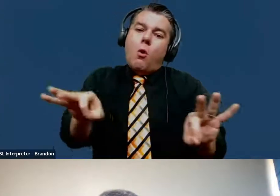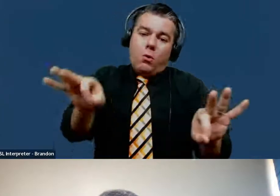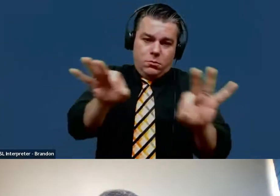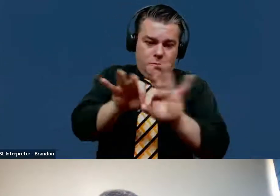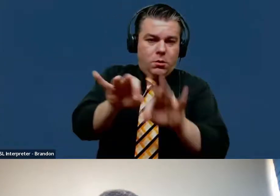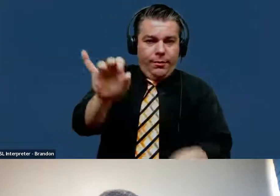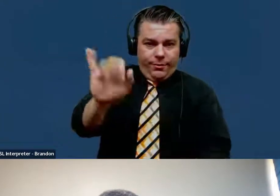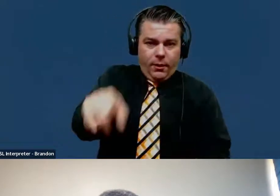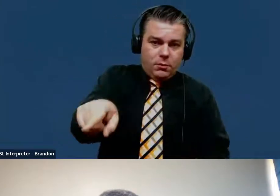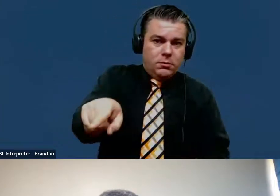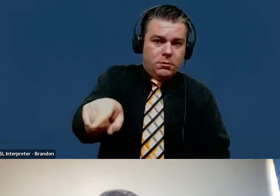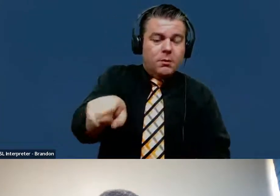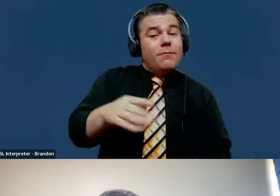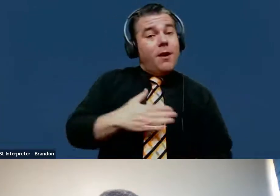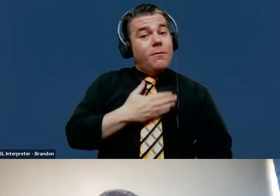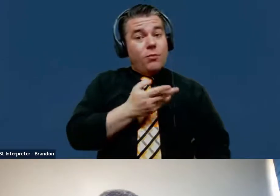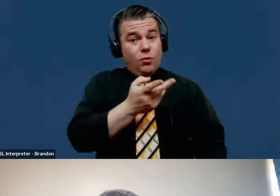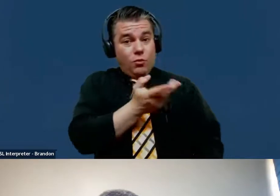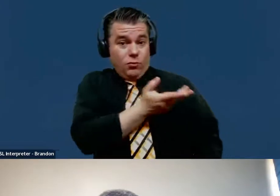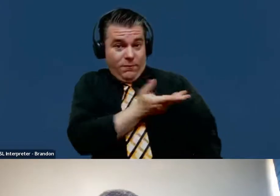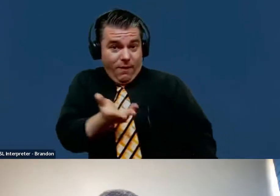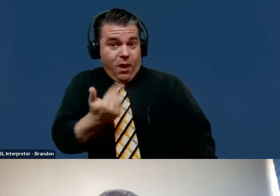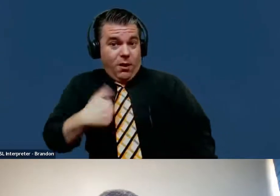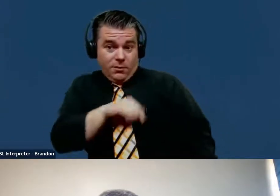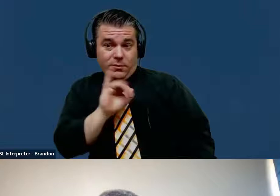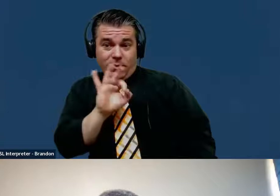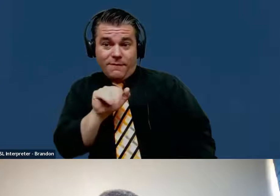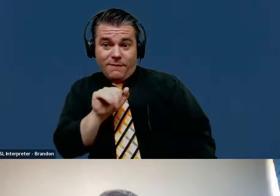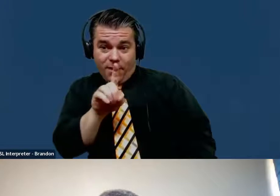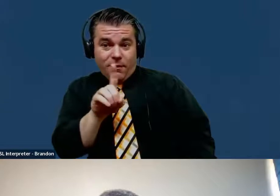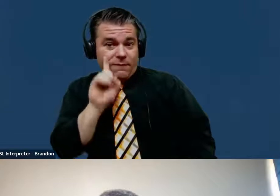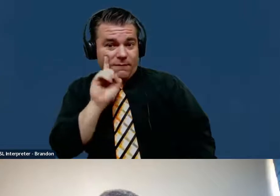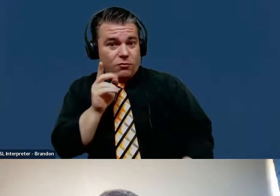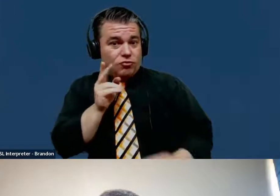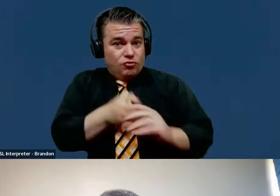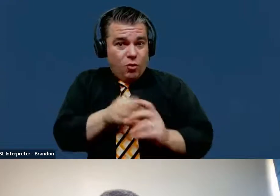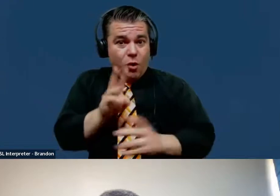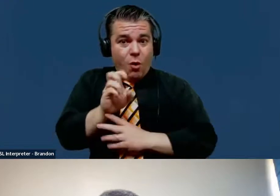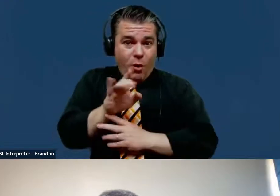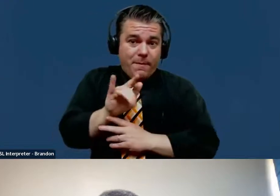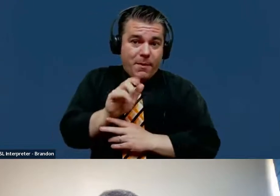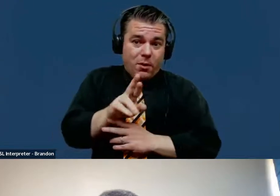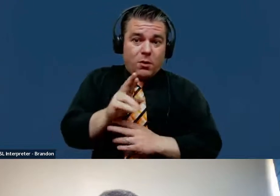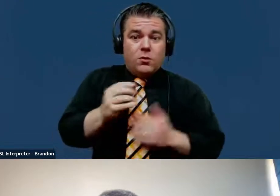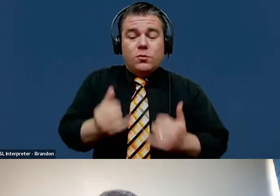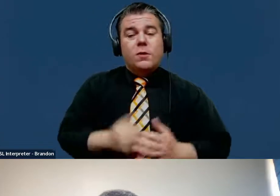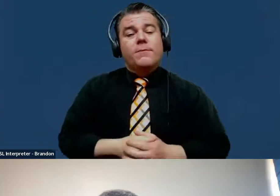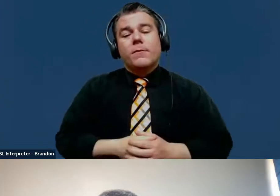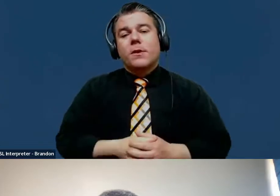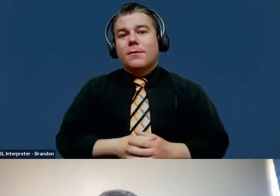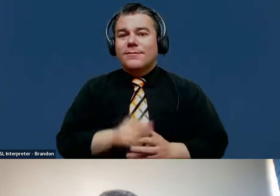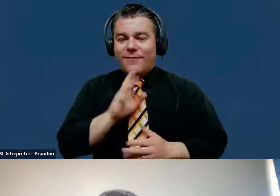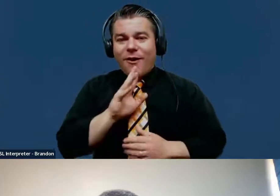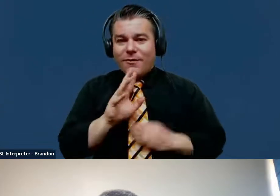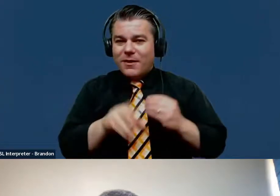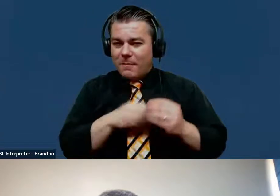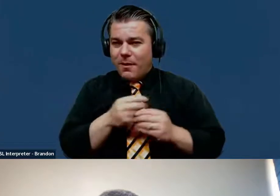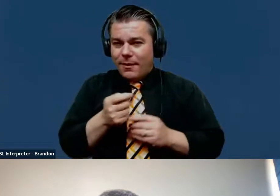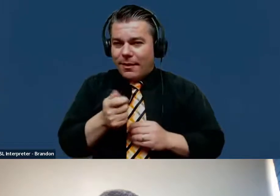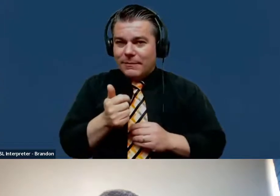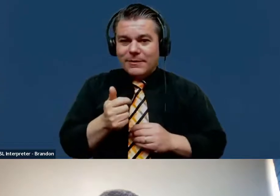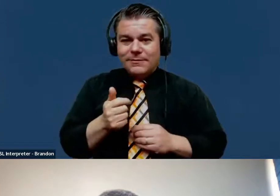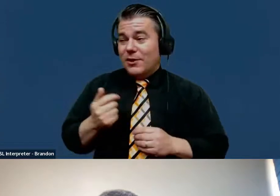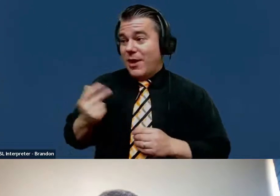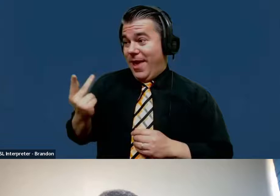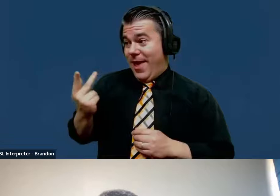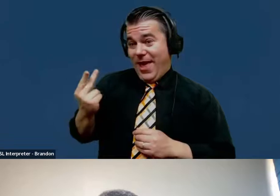that you invited also IFAD to this webinar today. We've talked a little bit about the limitations, Henry and I, a